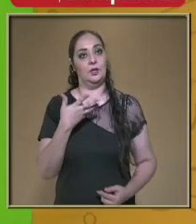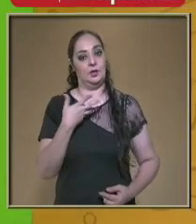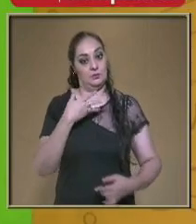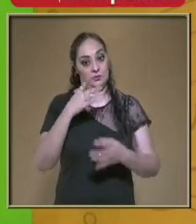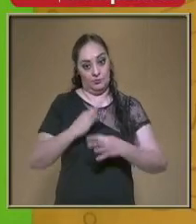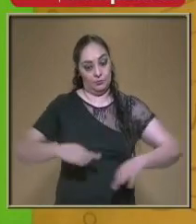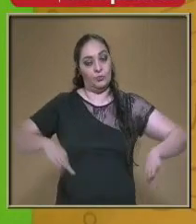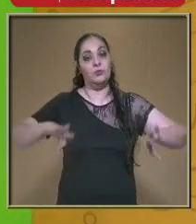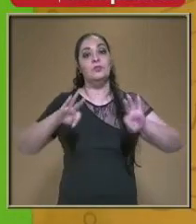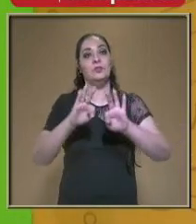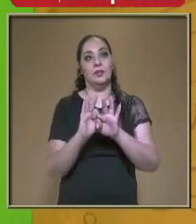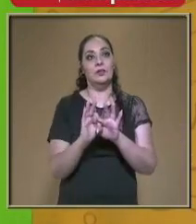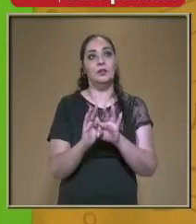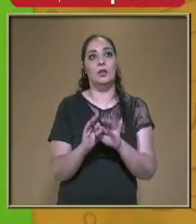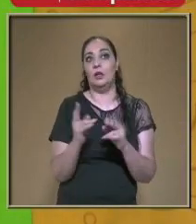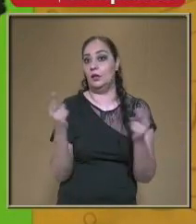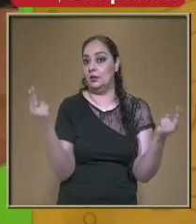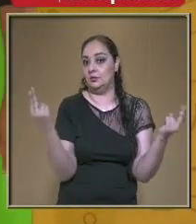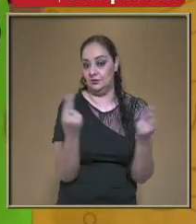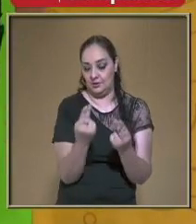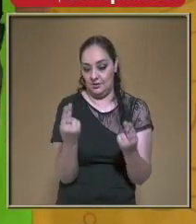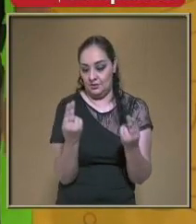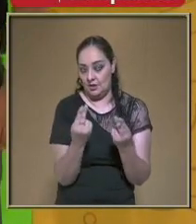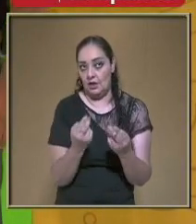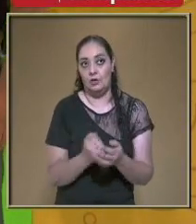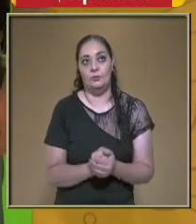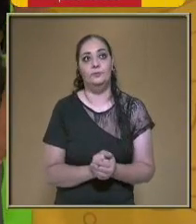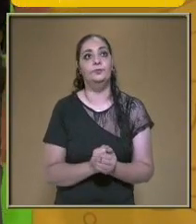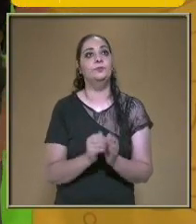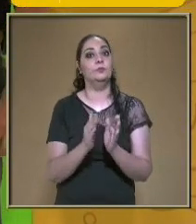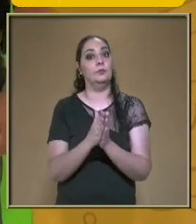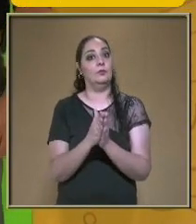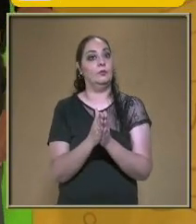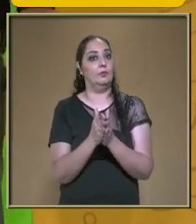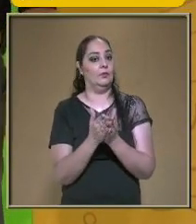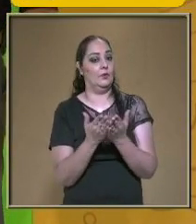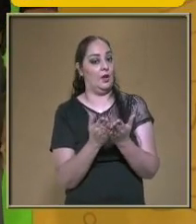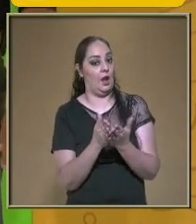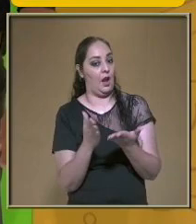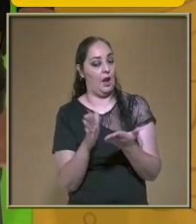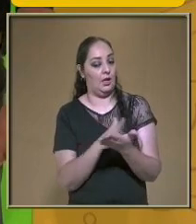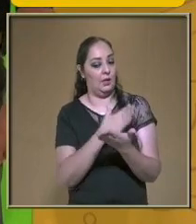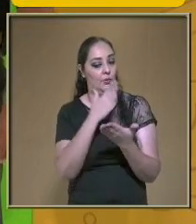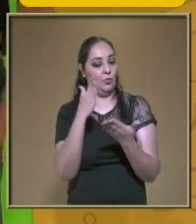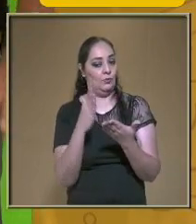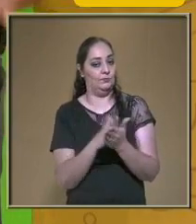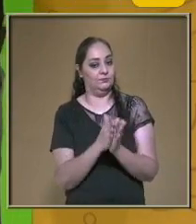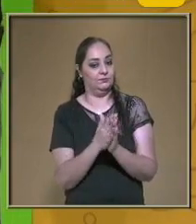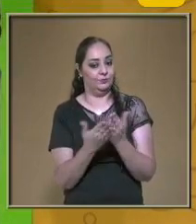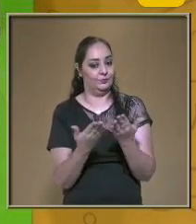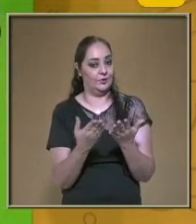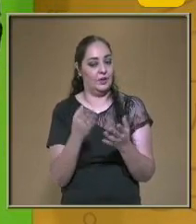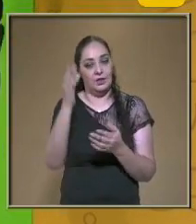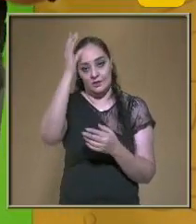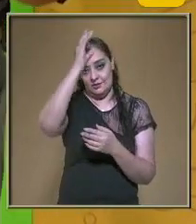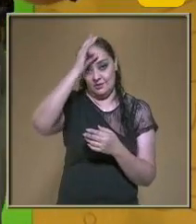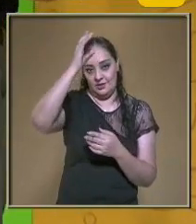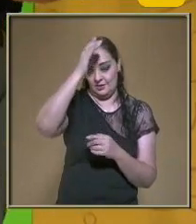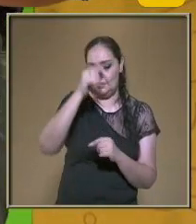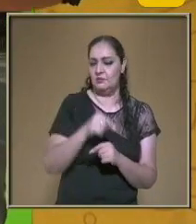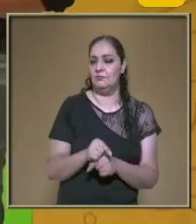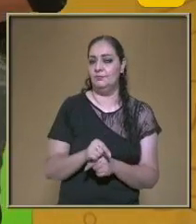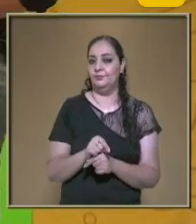important, it is necessary, the science book, okay? If you think